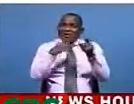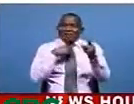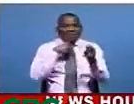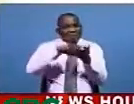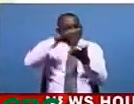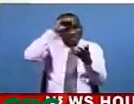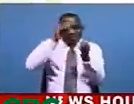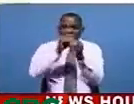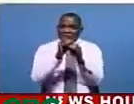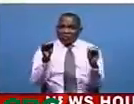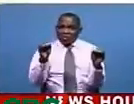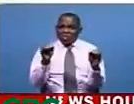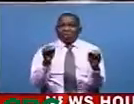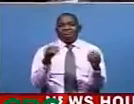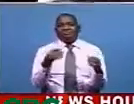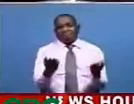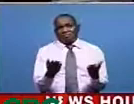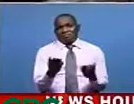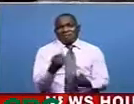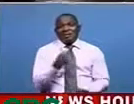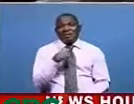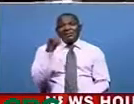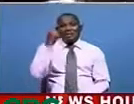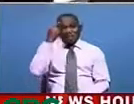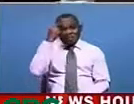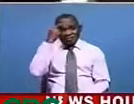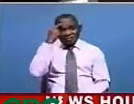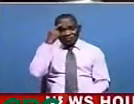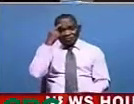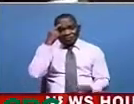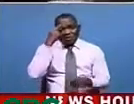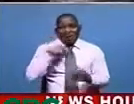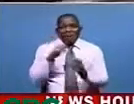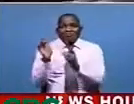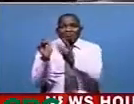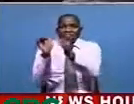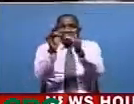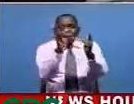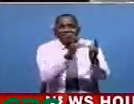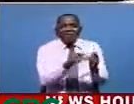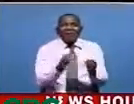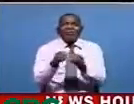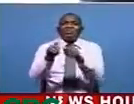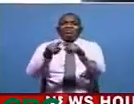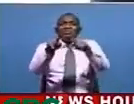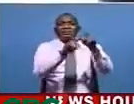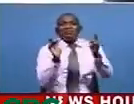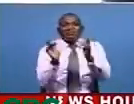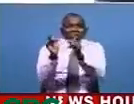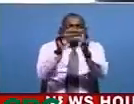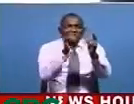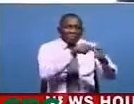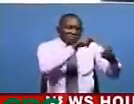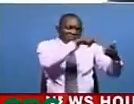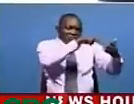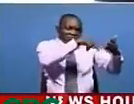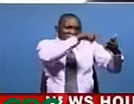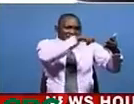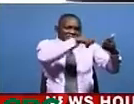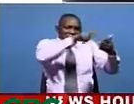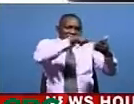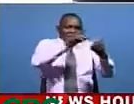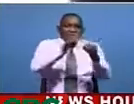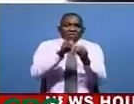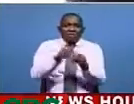right? Because it's not something I studied for. I do a lot of consultations, a lot of reading, a lot